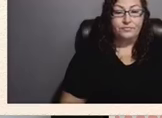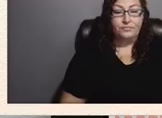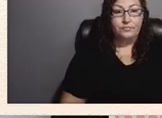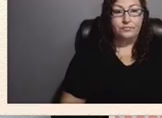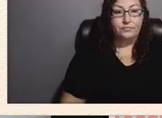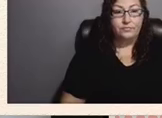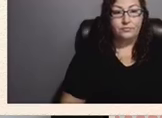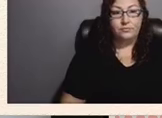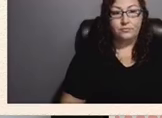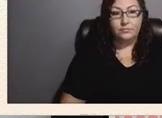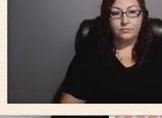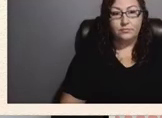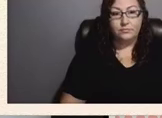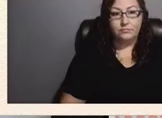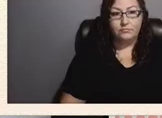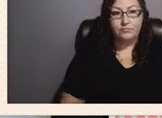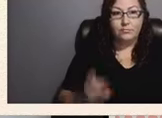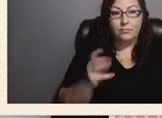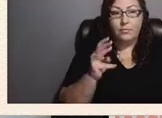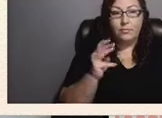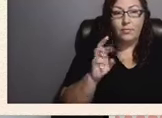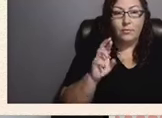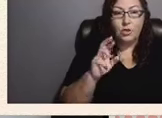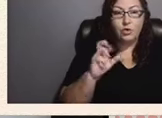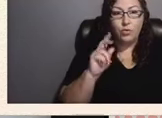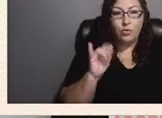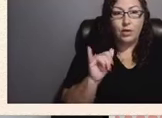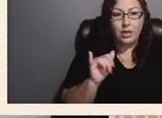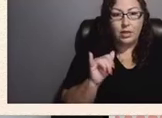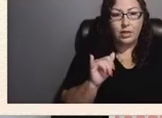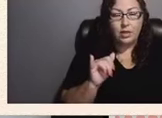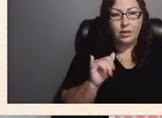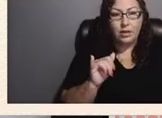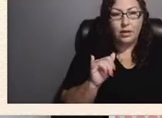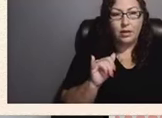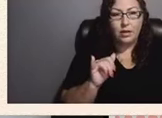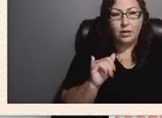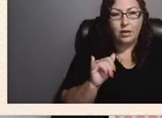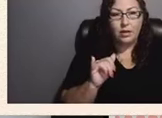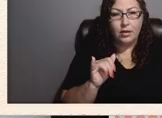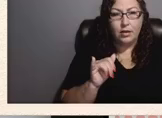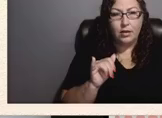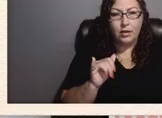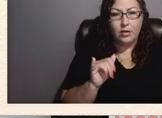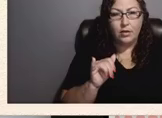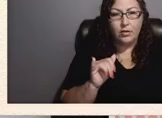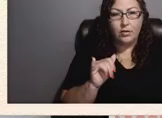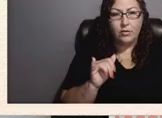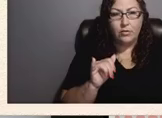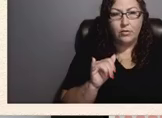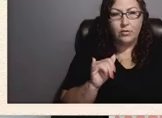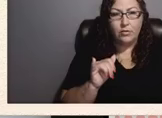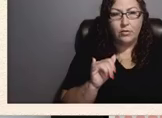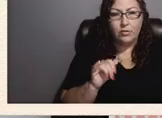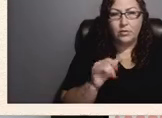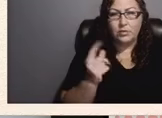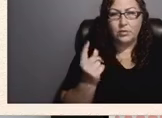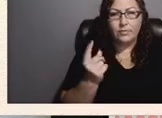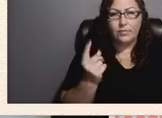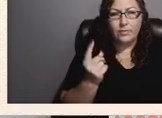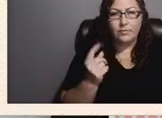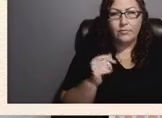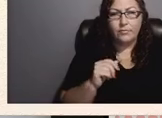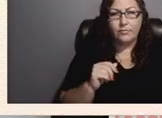Mr. Richard, he's honor God at school. Let me